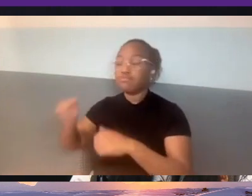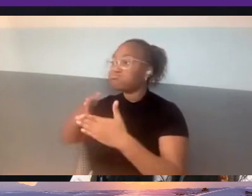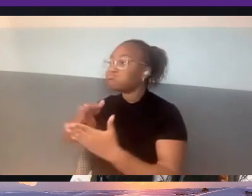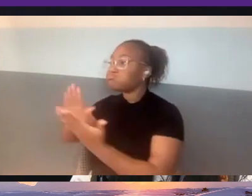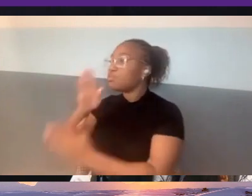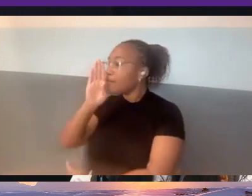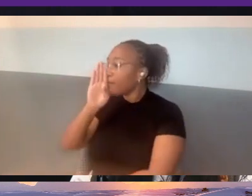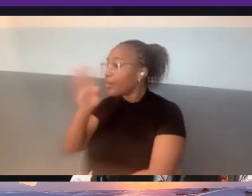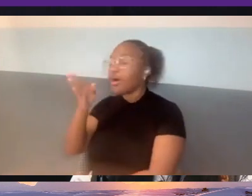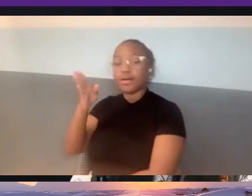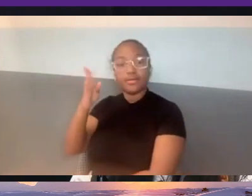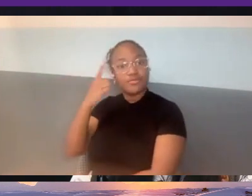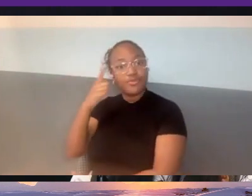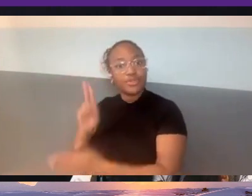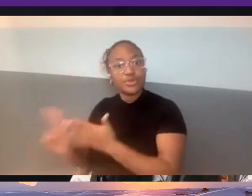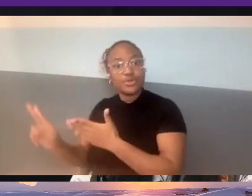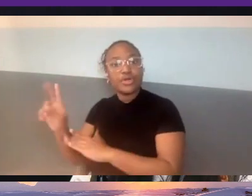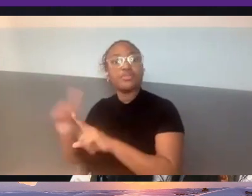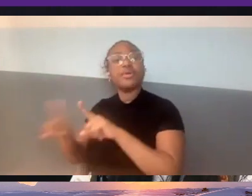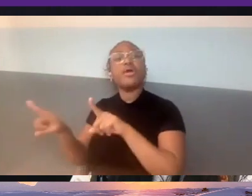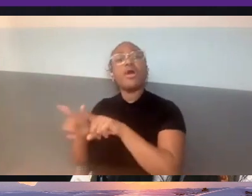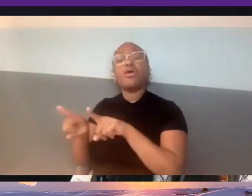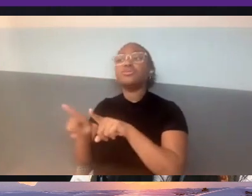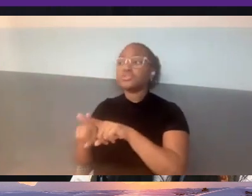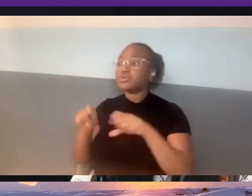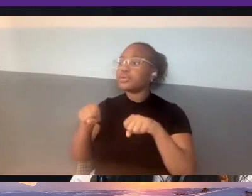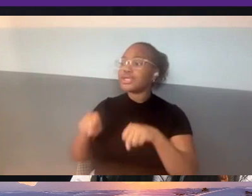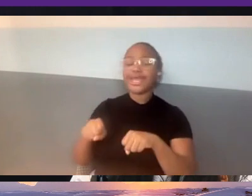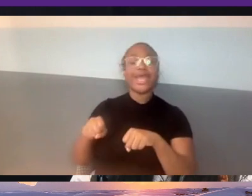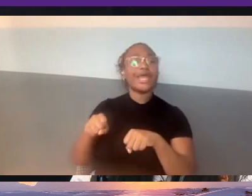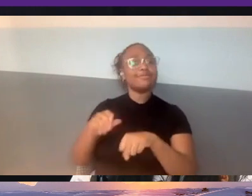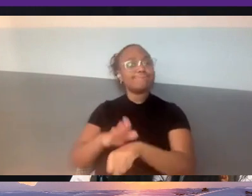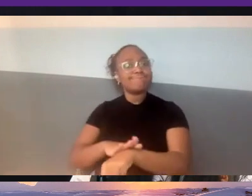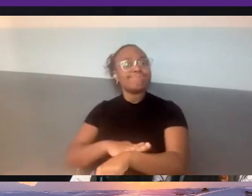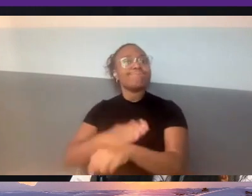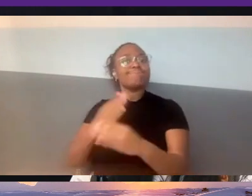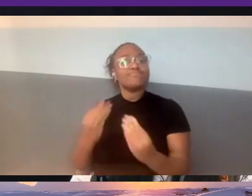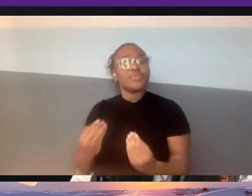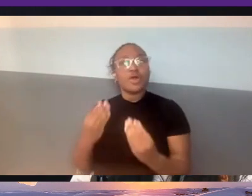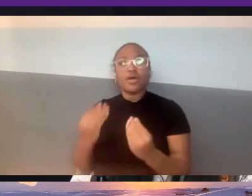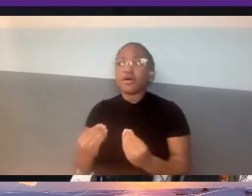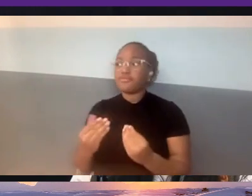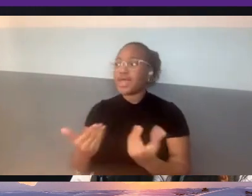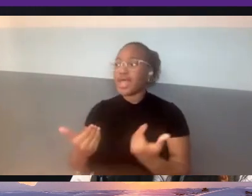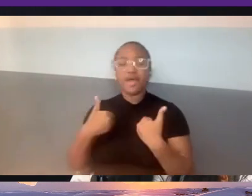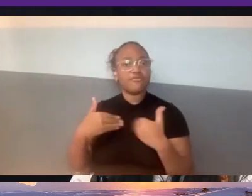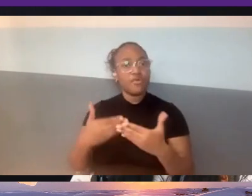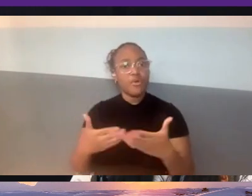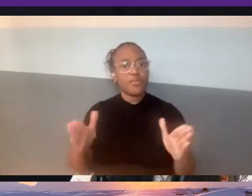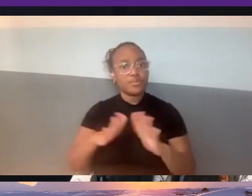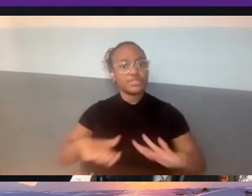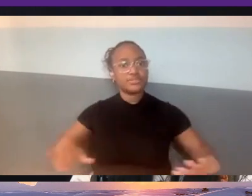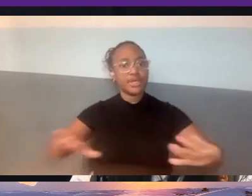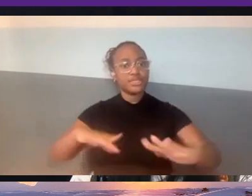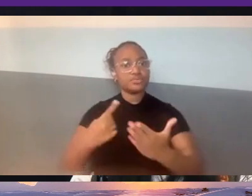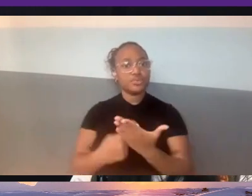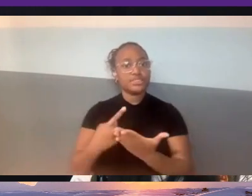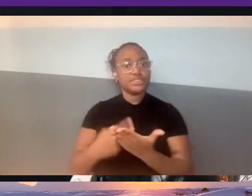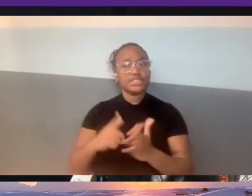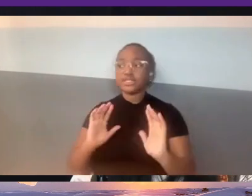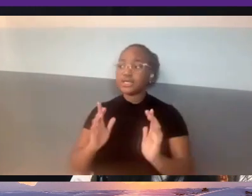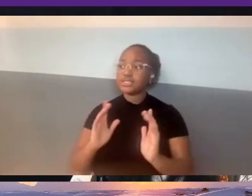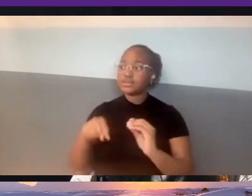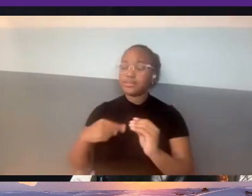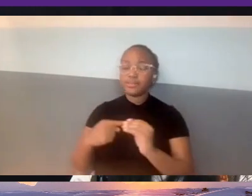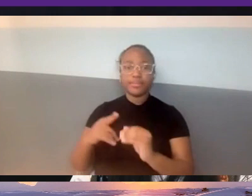that doesn't devastate you and a place to talk about it. And I intend to address it in my classroom and make a